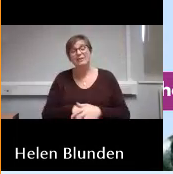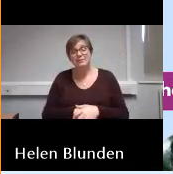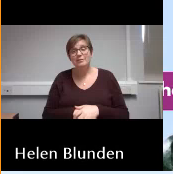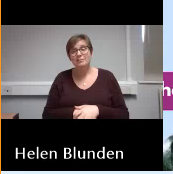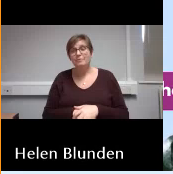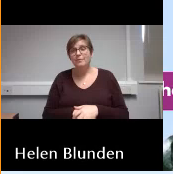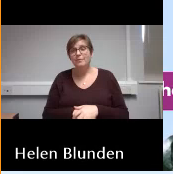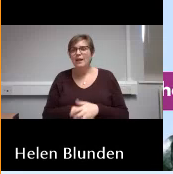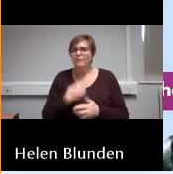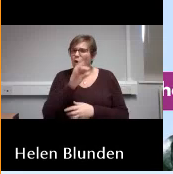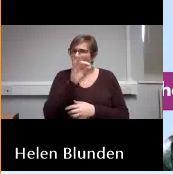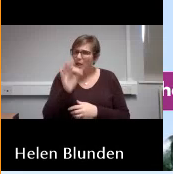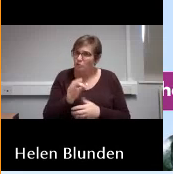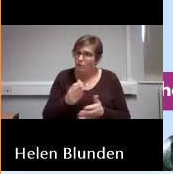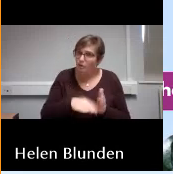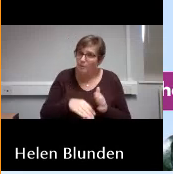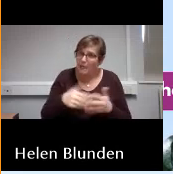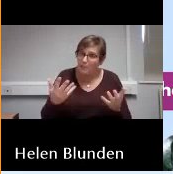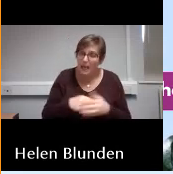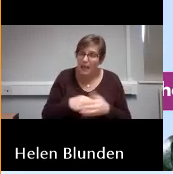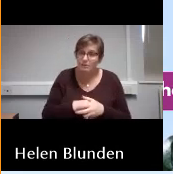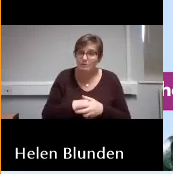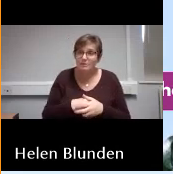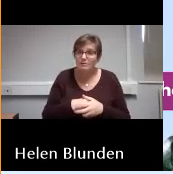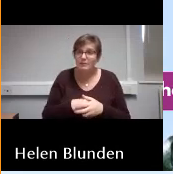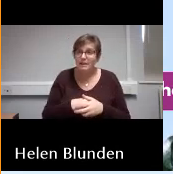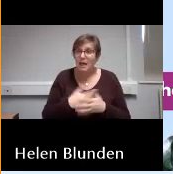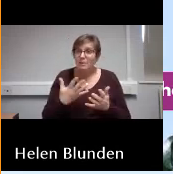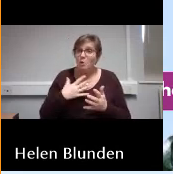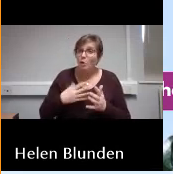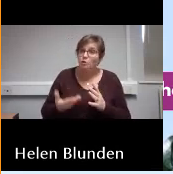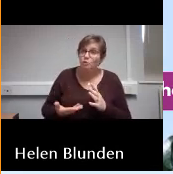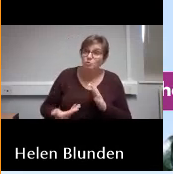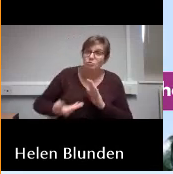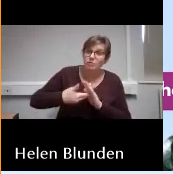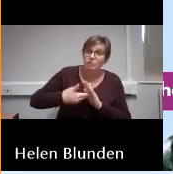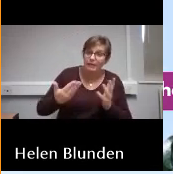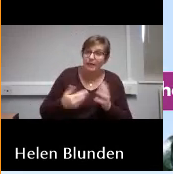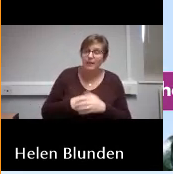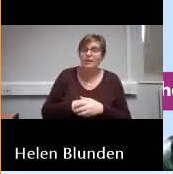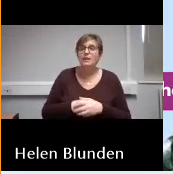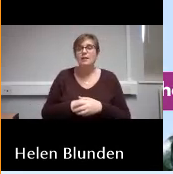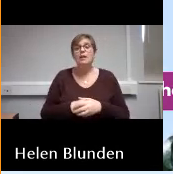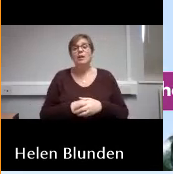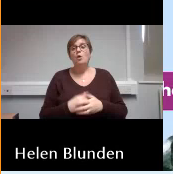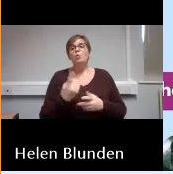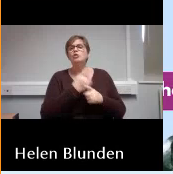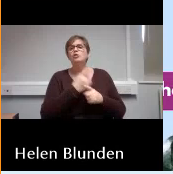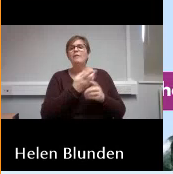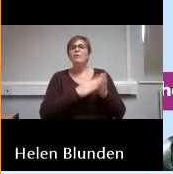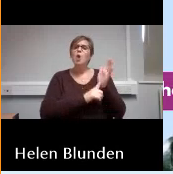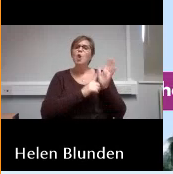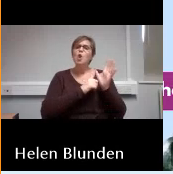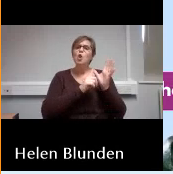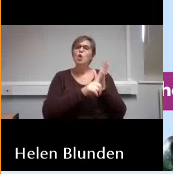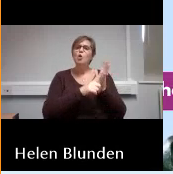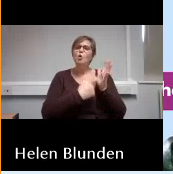Excellent. Is there a question for anybody else? I'm just wondering if anybody else wants to come in. We've got one in the chat from Laura from